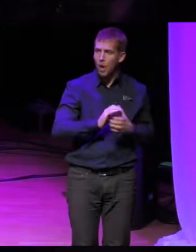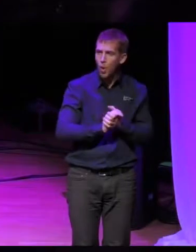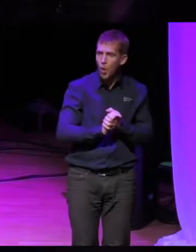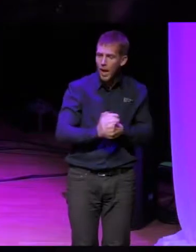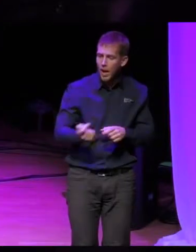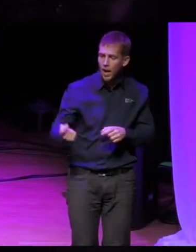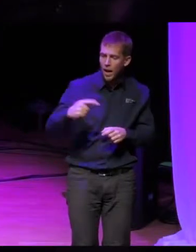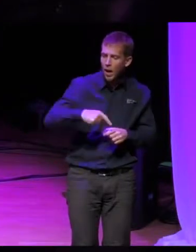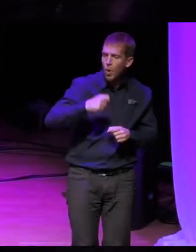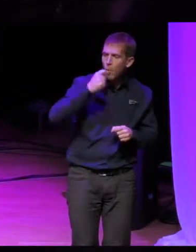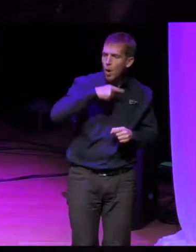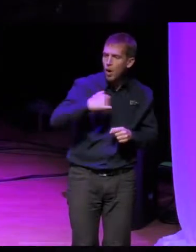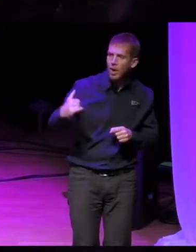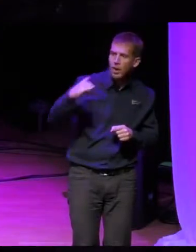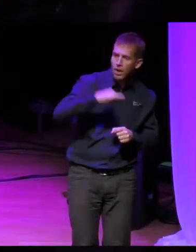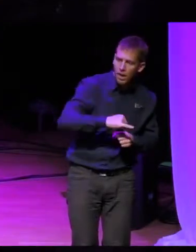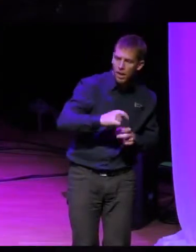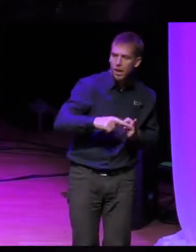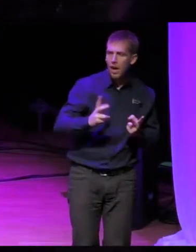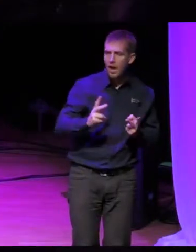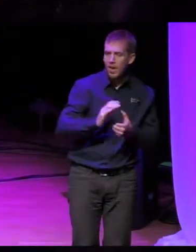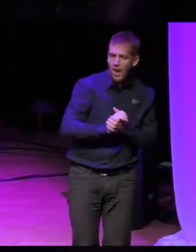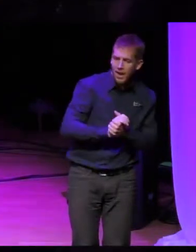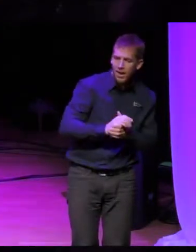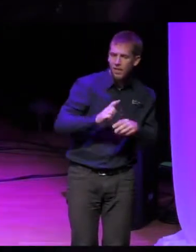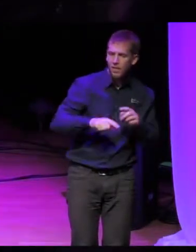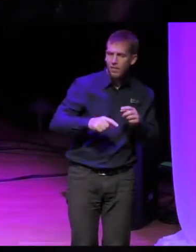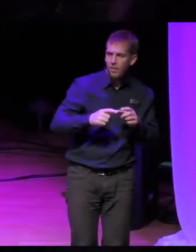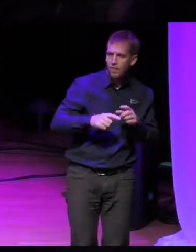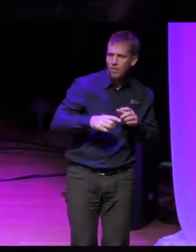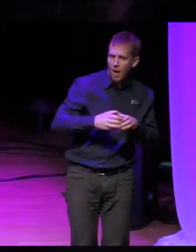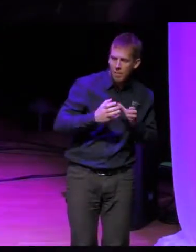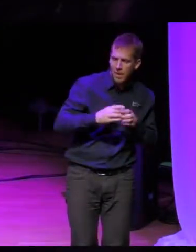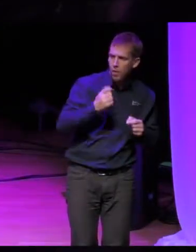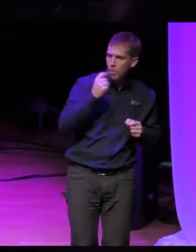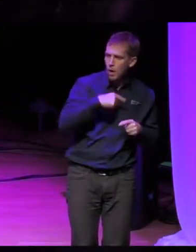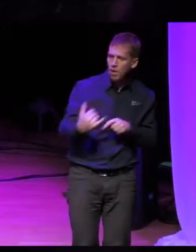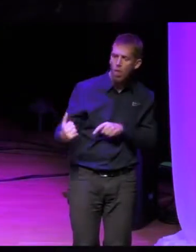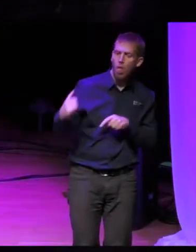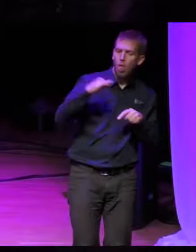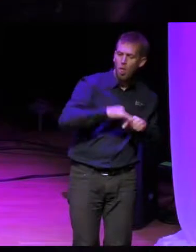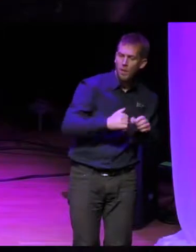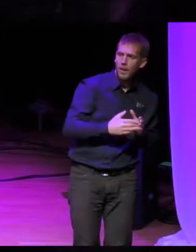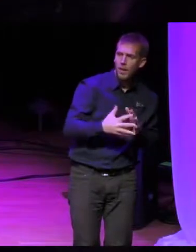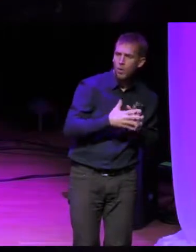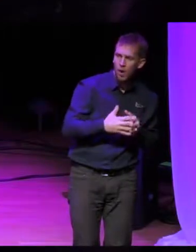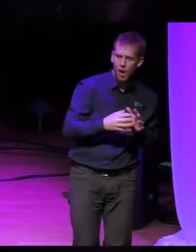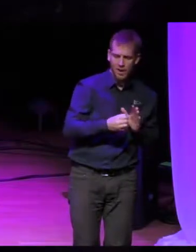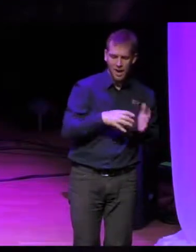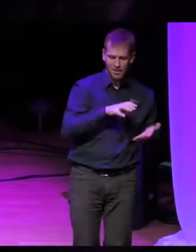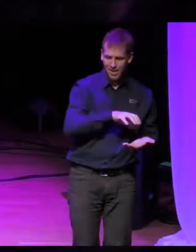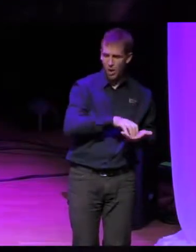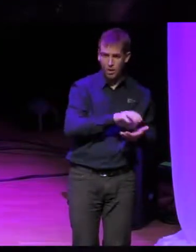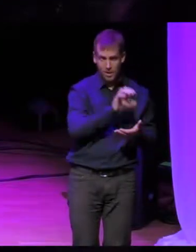their students or their family members come to the United States. So the second version of the travel ban